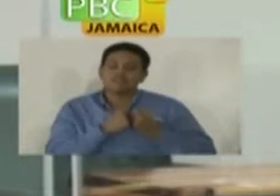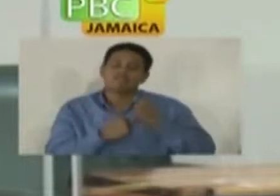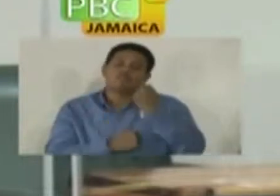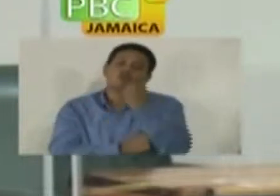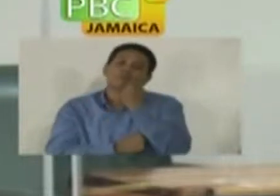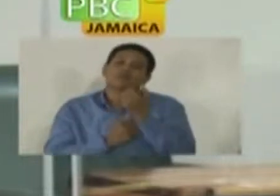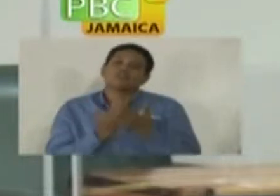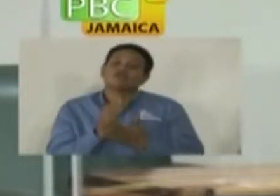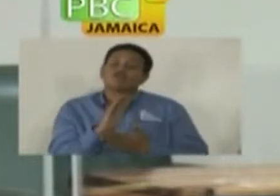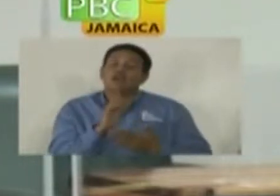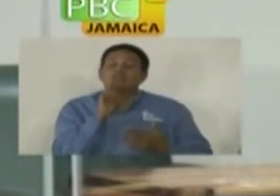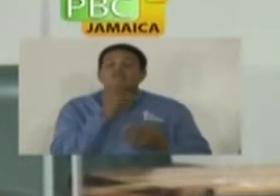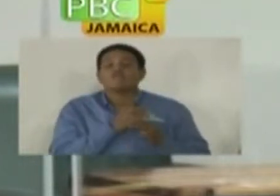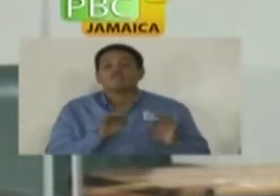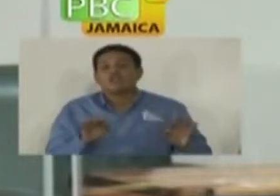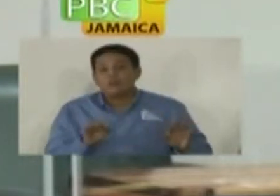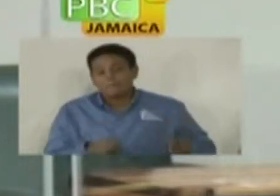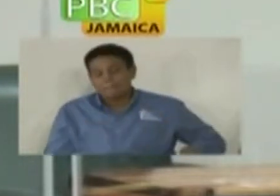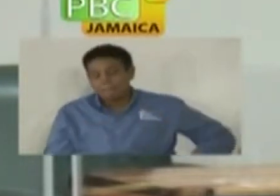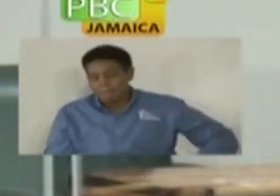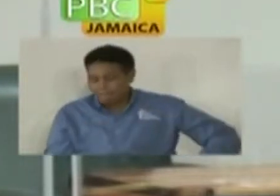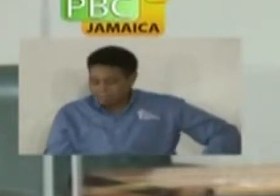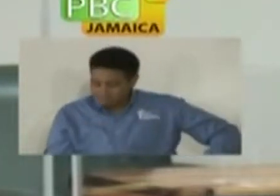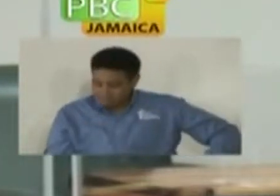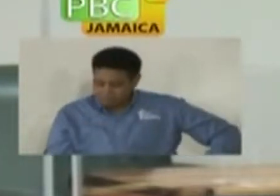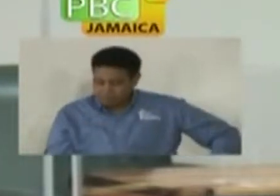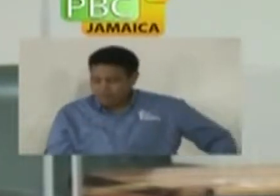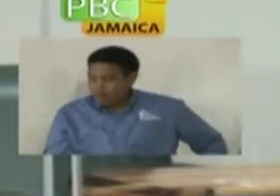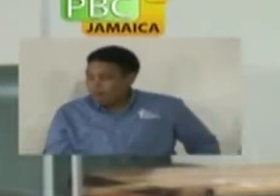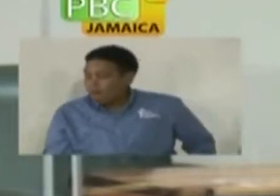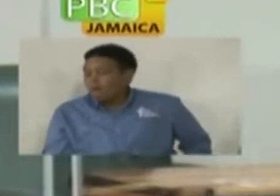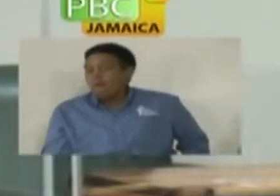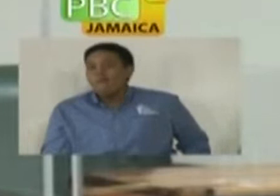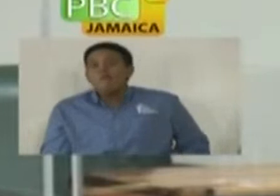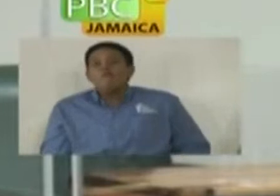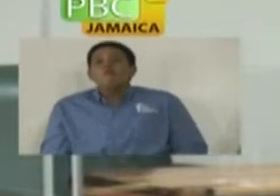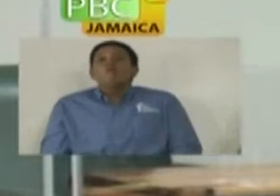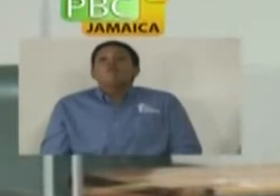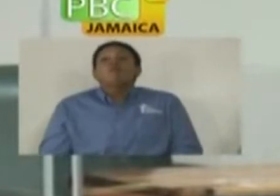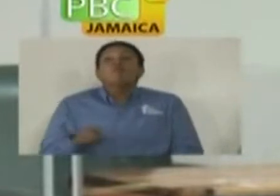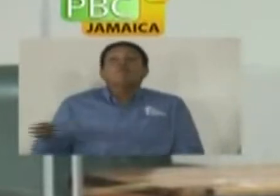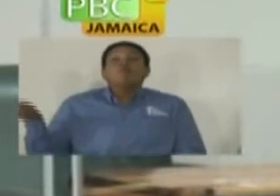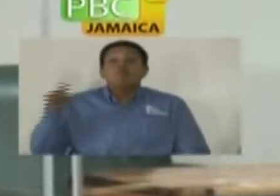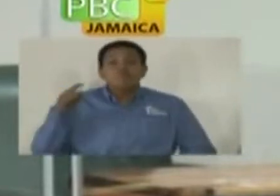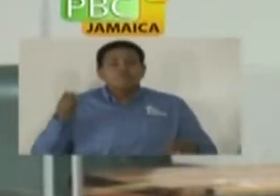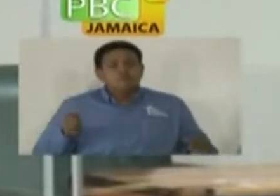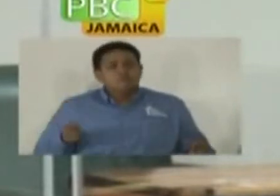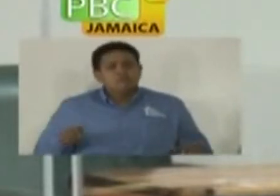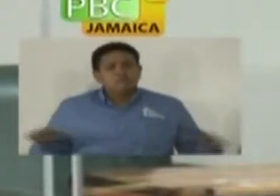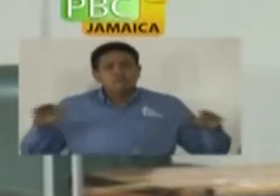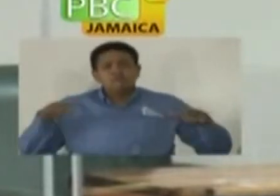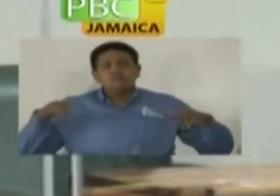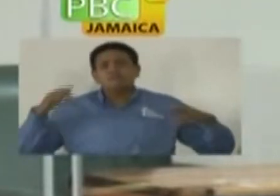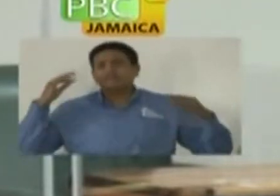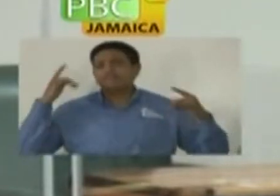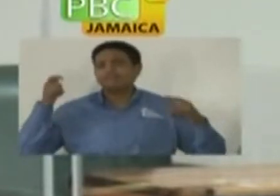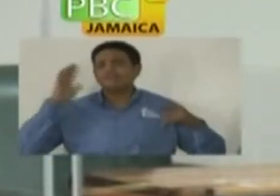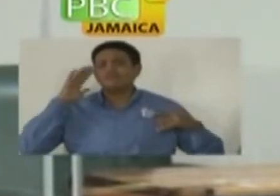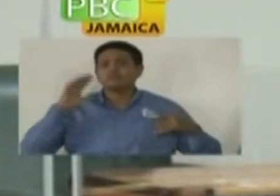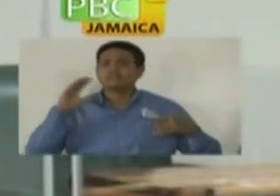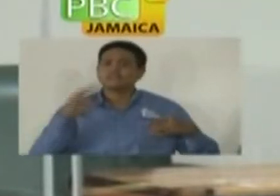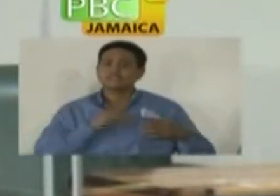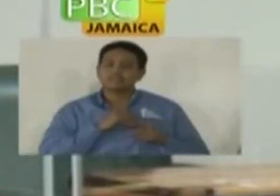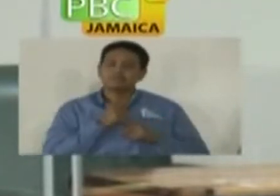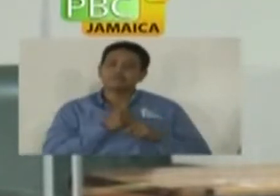fundamental right or freedom. Their lordships do not think that it did. They would accept